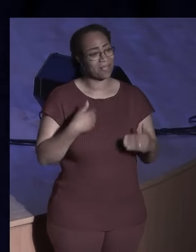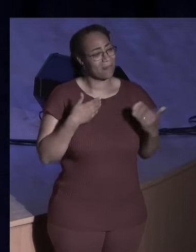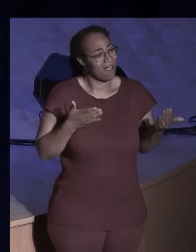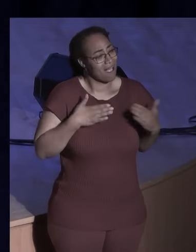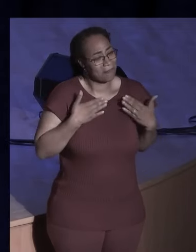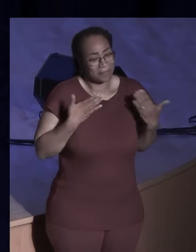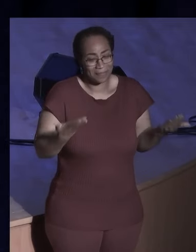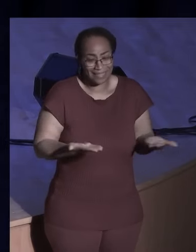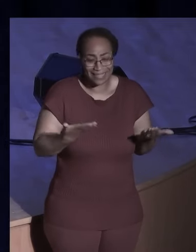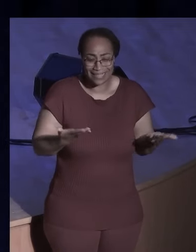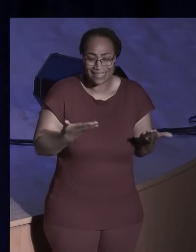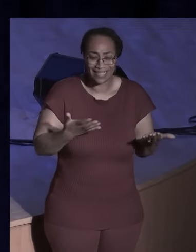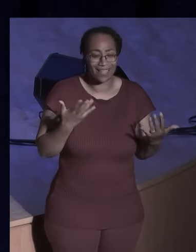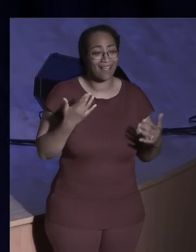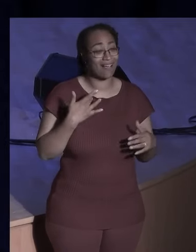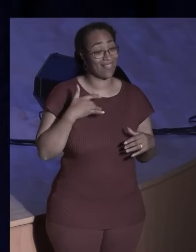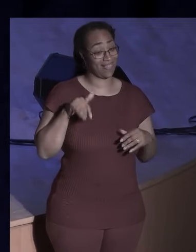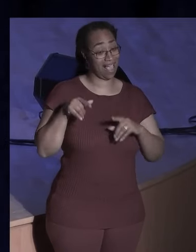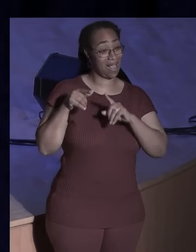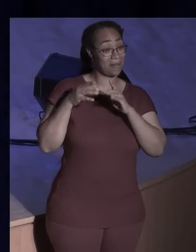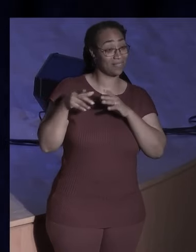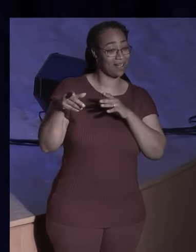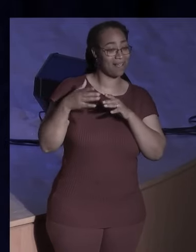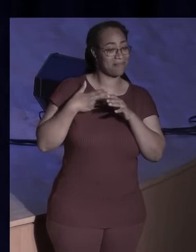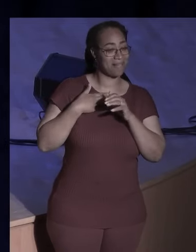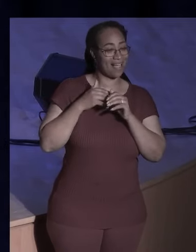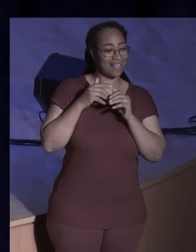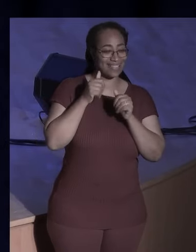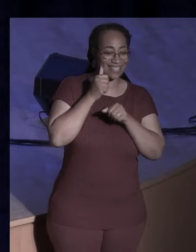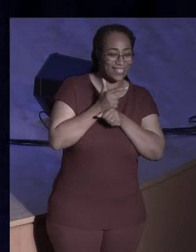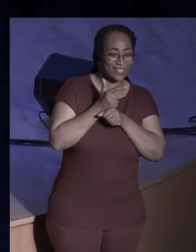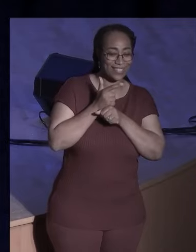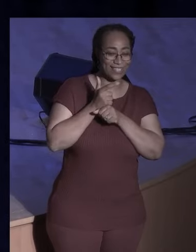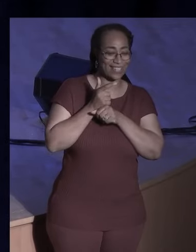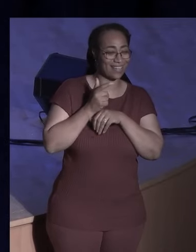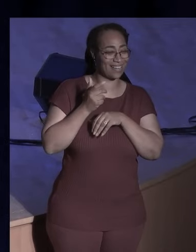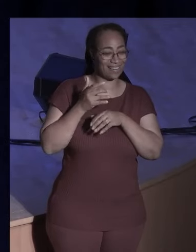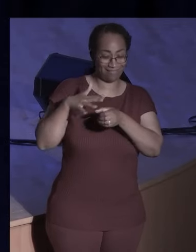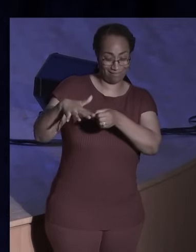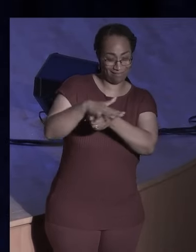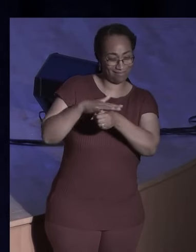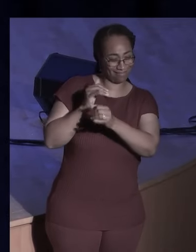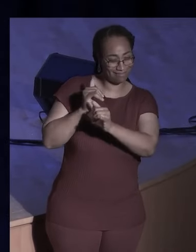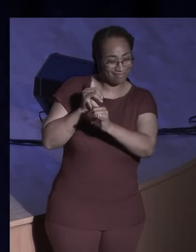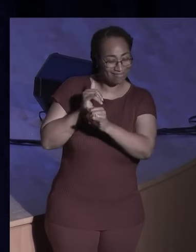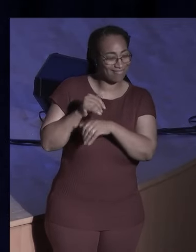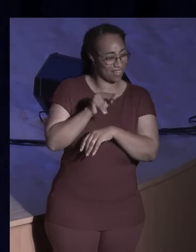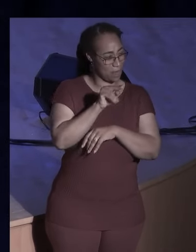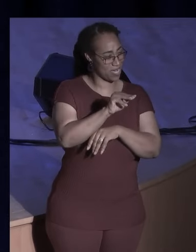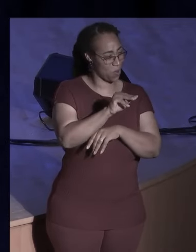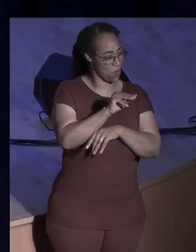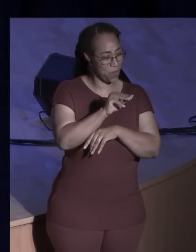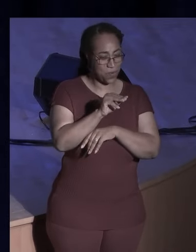wonderful to know that she is here from my home state of New Mexico. And this is always a wonderful place to